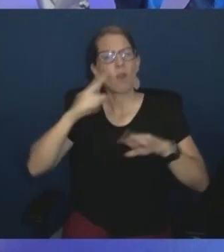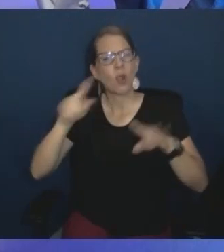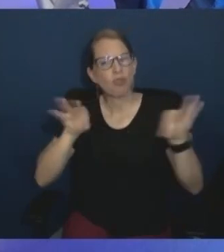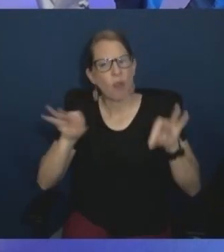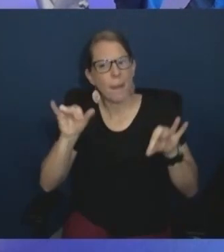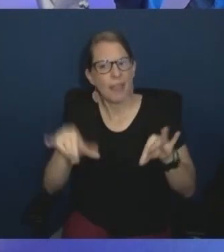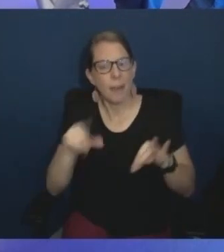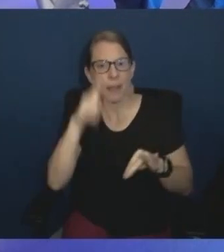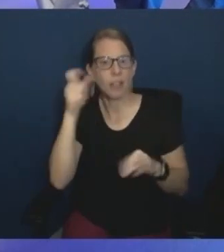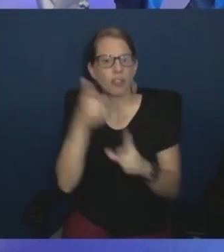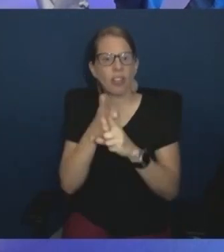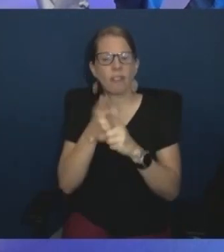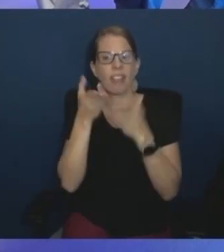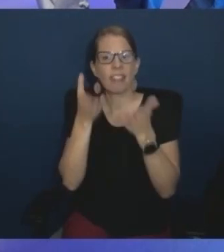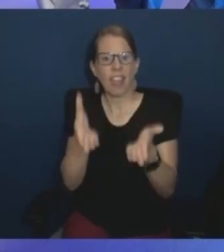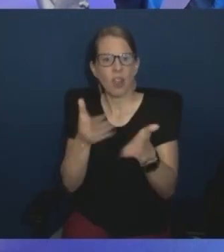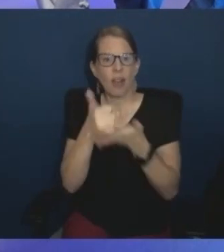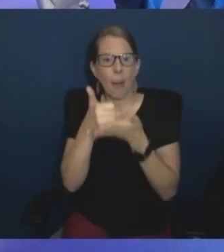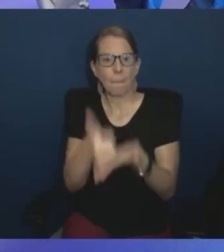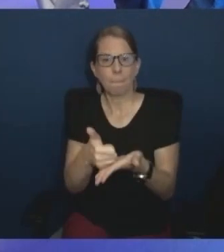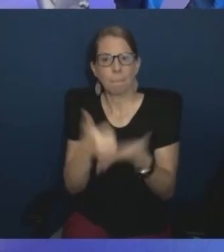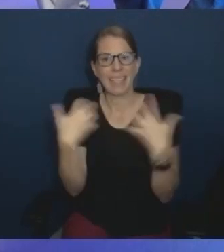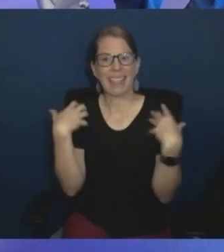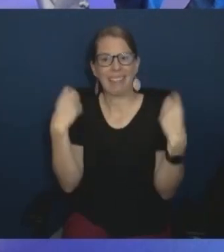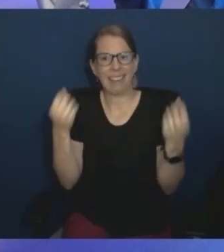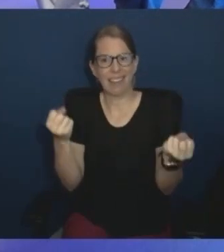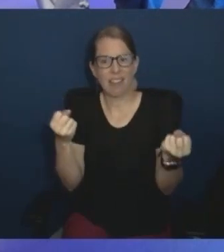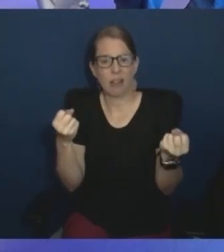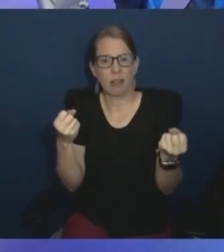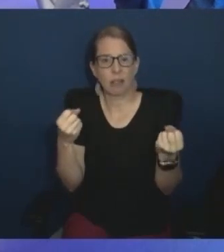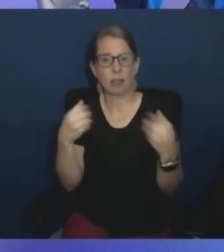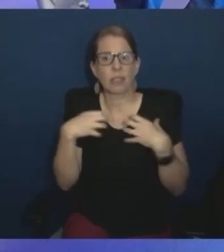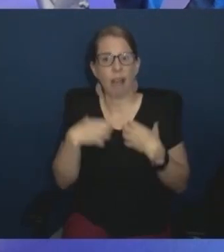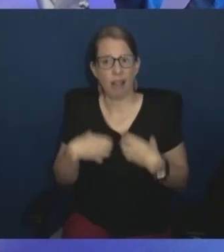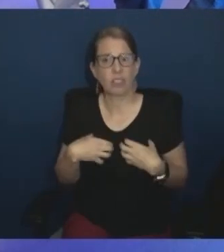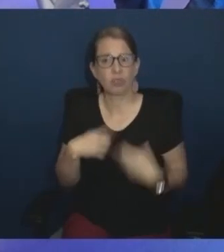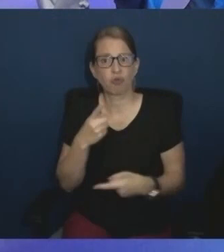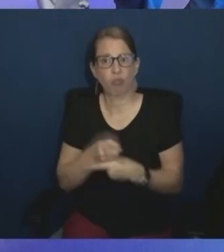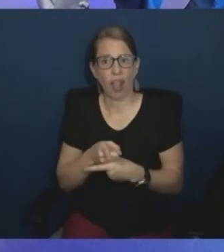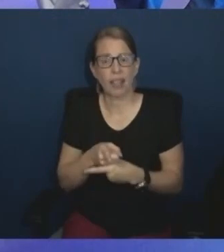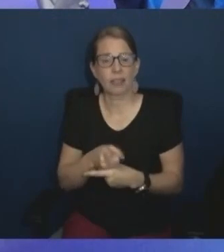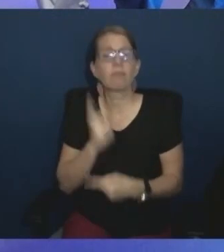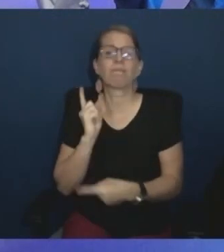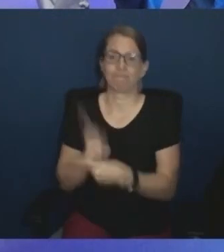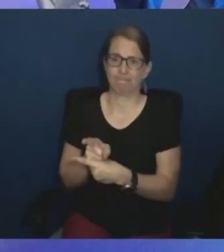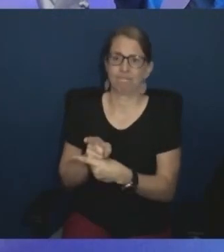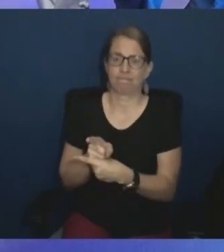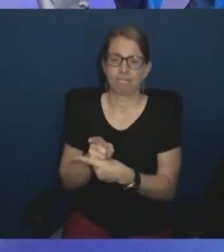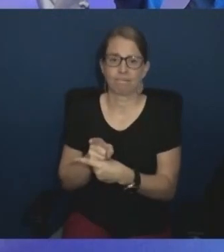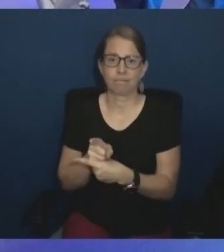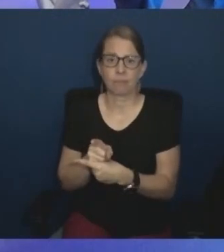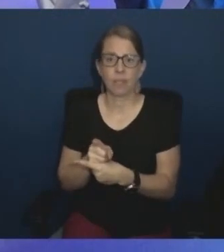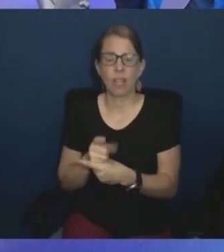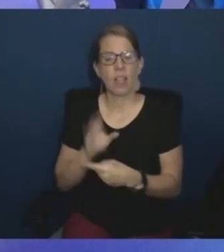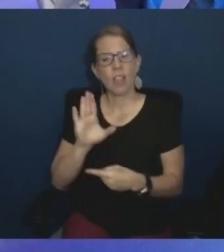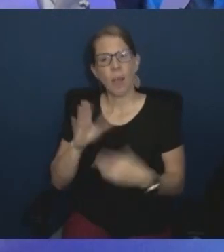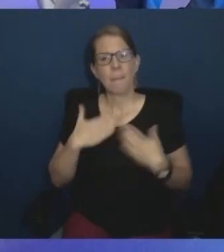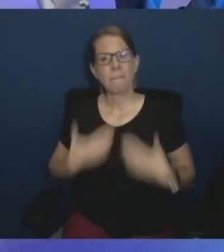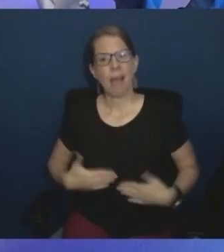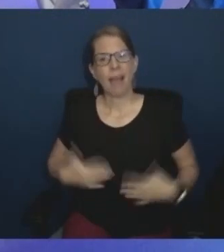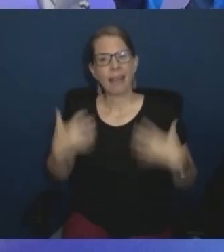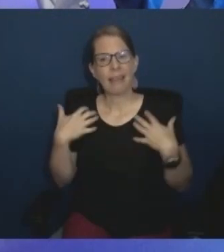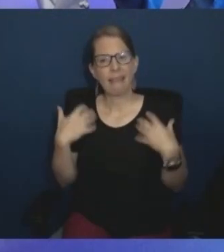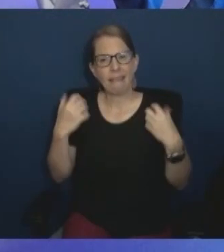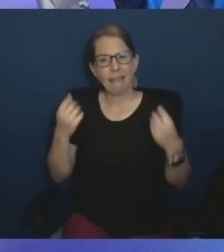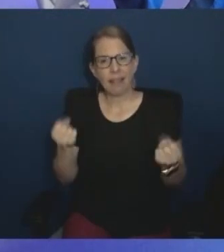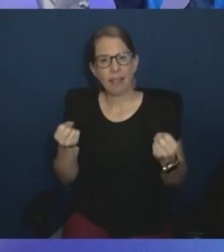there to really help them heal their lungs, correct? Yes. Help them heal, let their body heal, because you're going around and talking